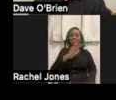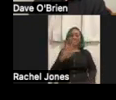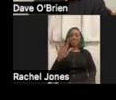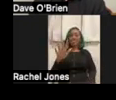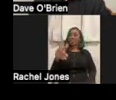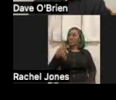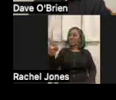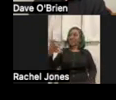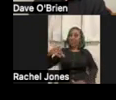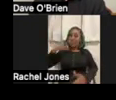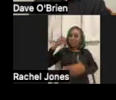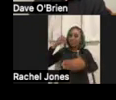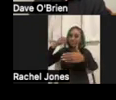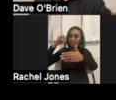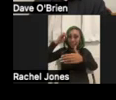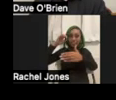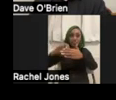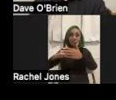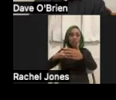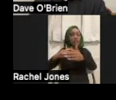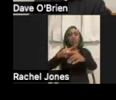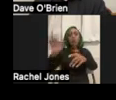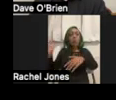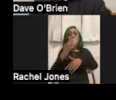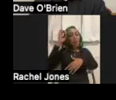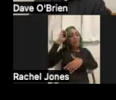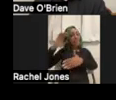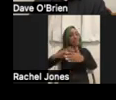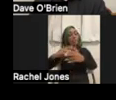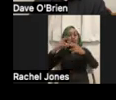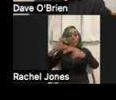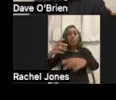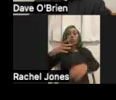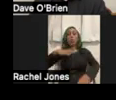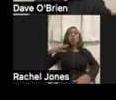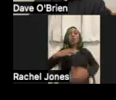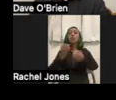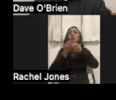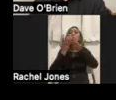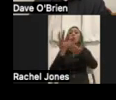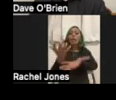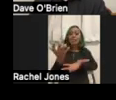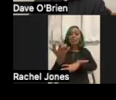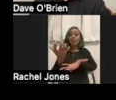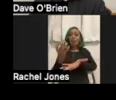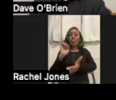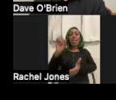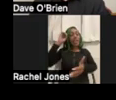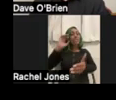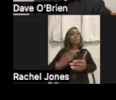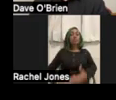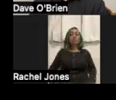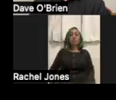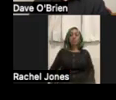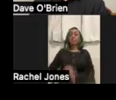Not all people who have lived experience of the issues being researched want to talk about those experiences. They